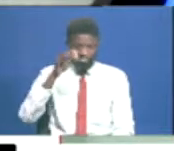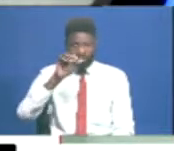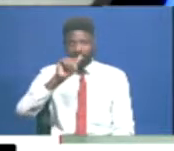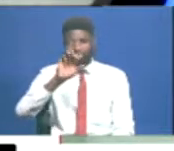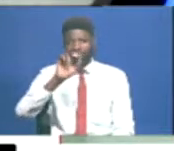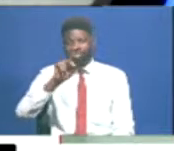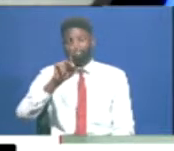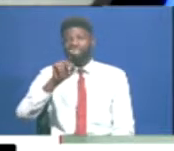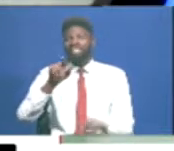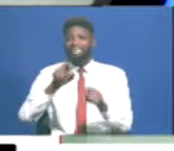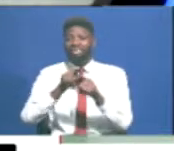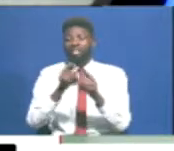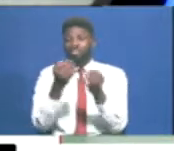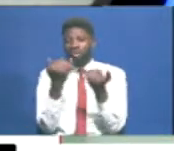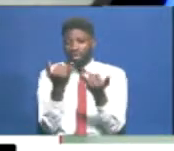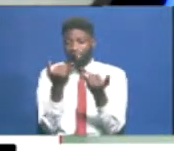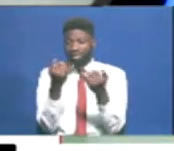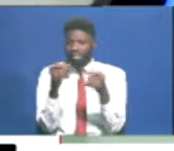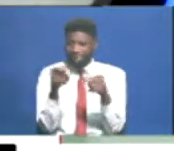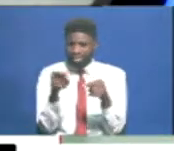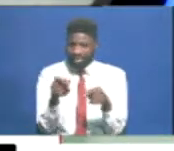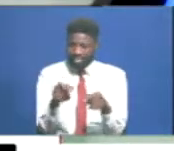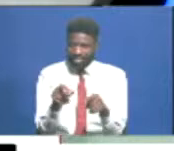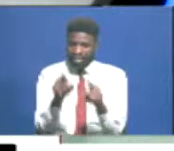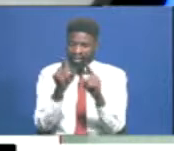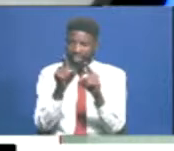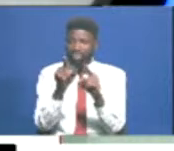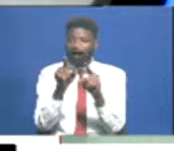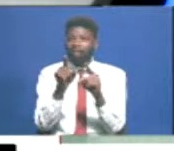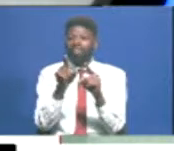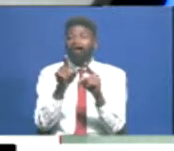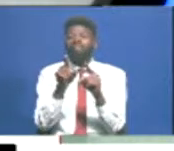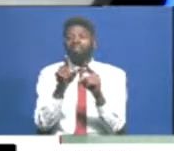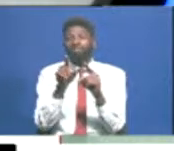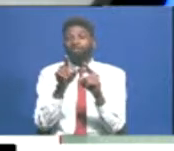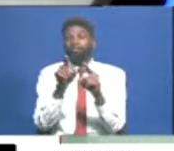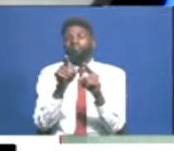deconsecrated and released for secular use. The clergy